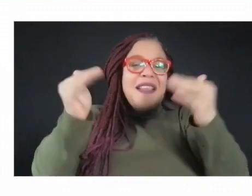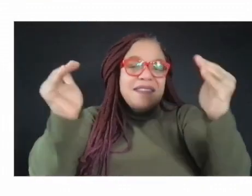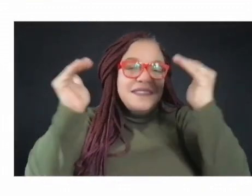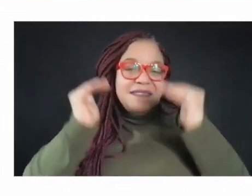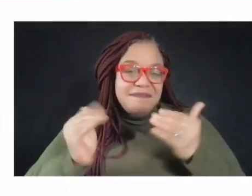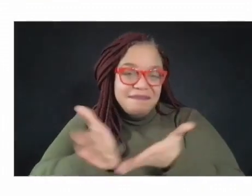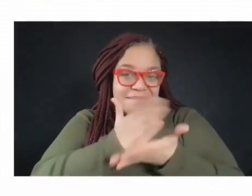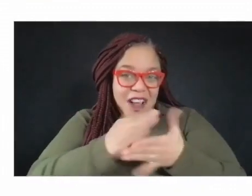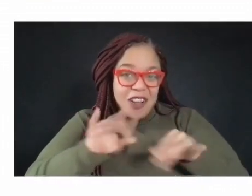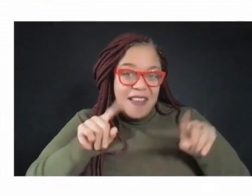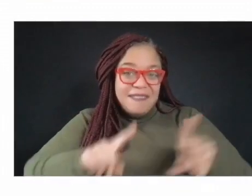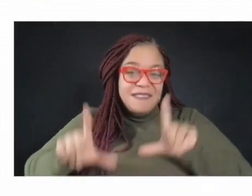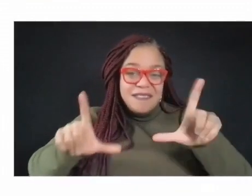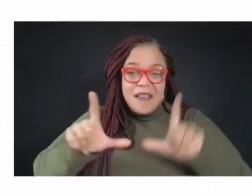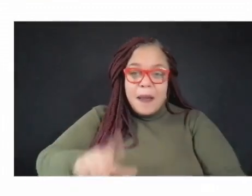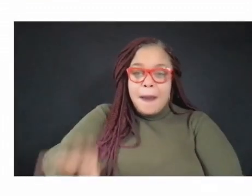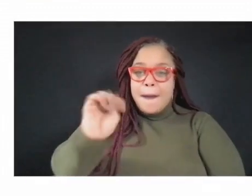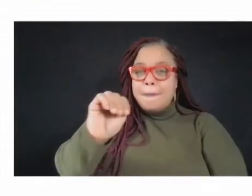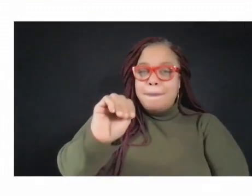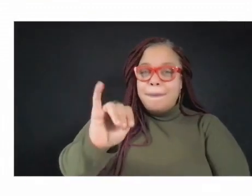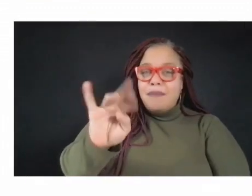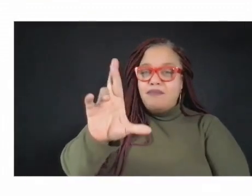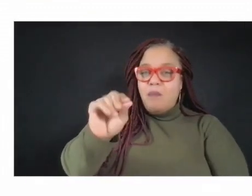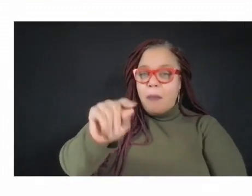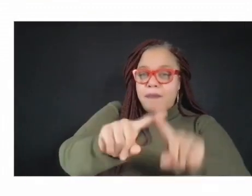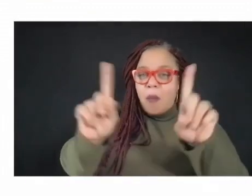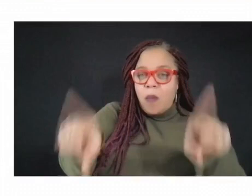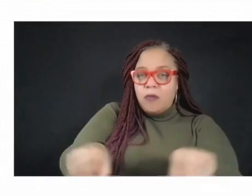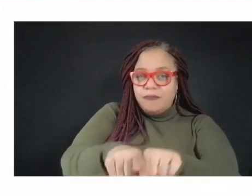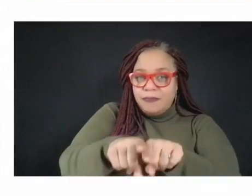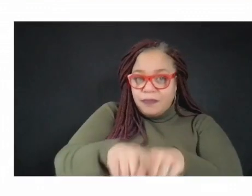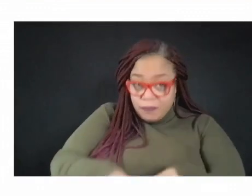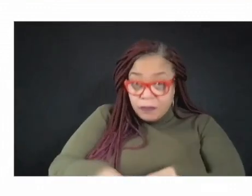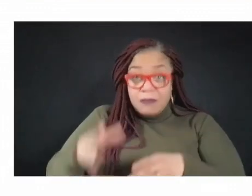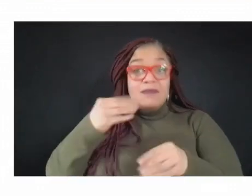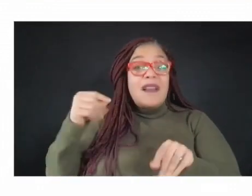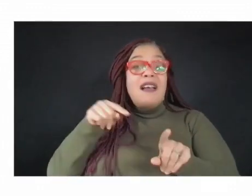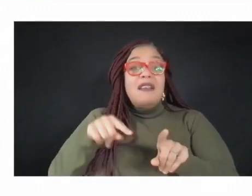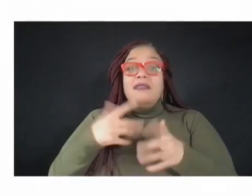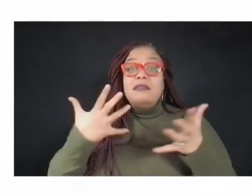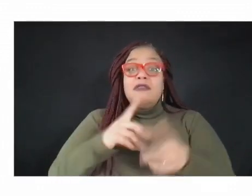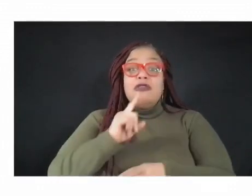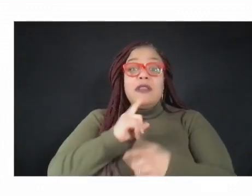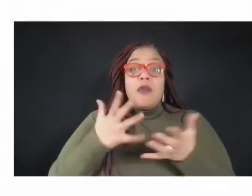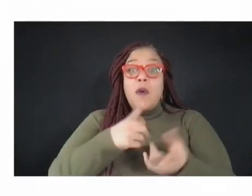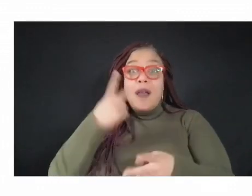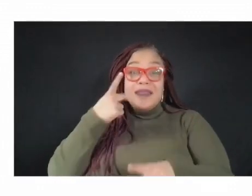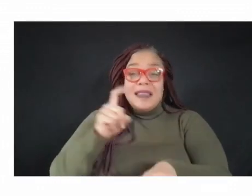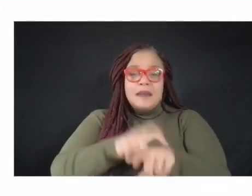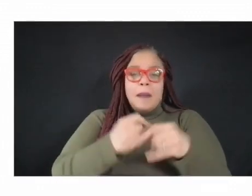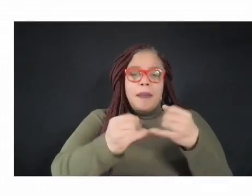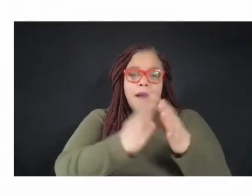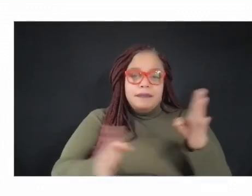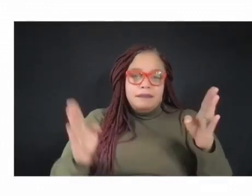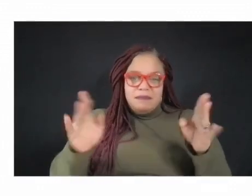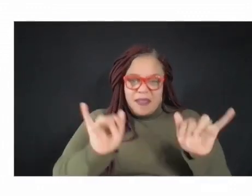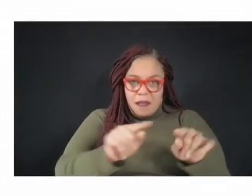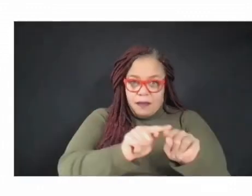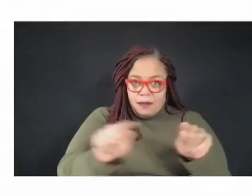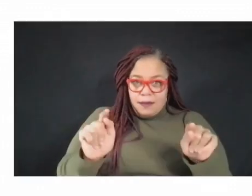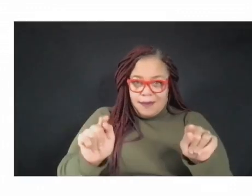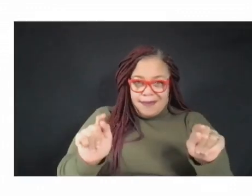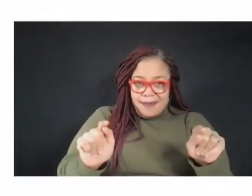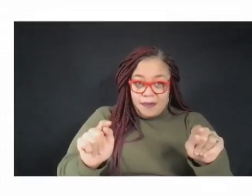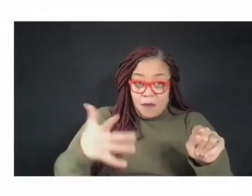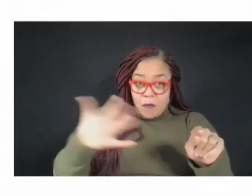is really, you'll see this timeline here. And what the question that we have to pose to you is sort of think to the future. What